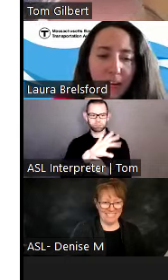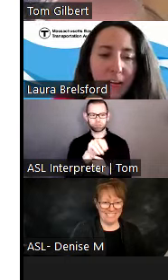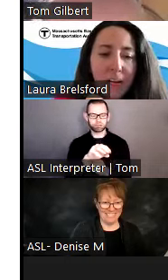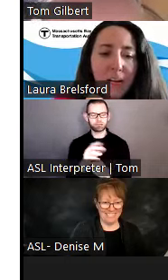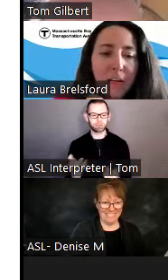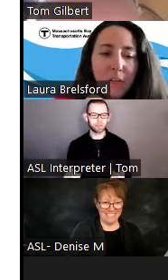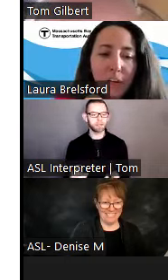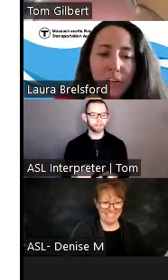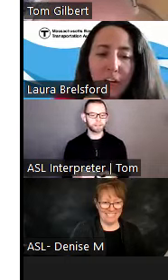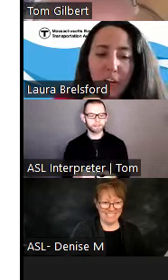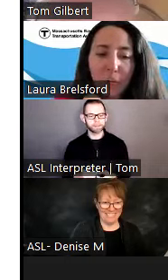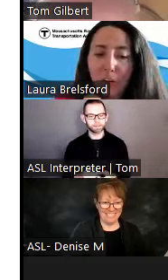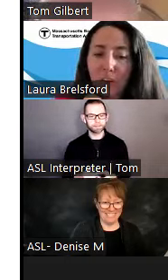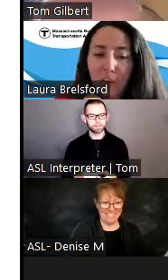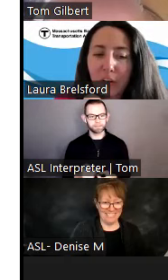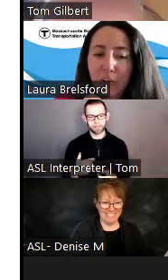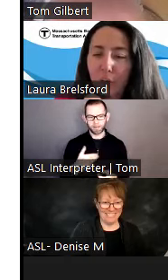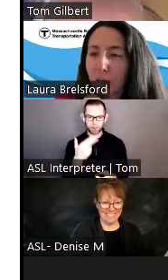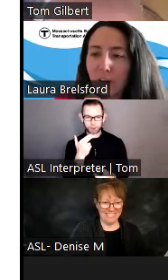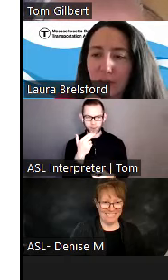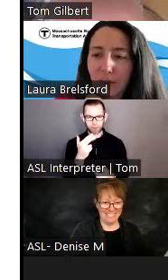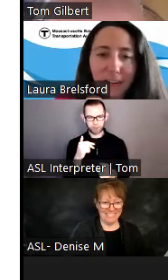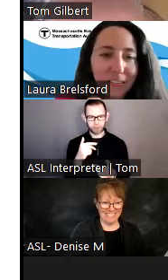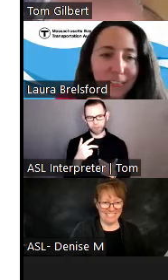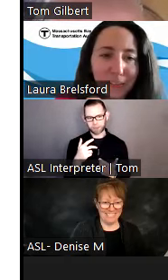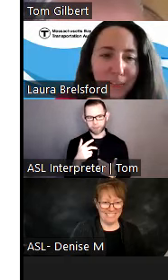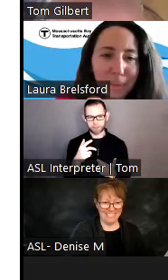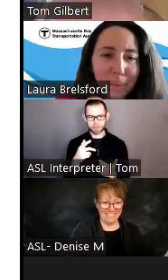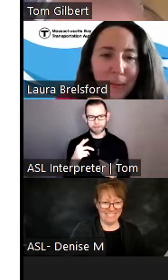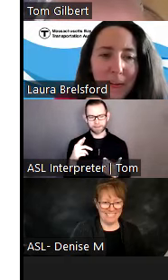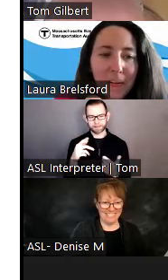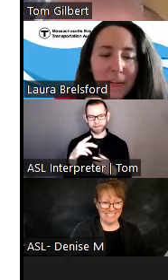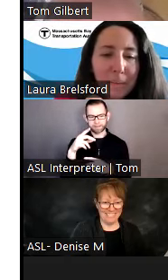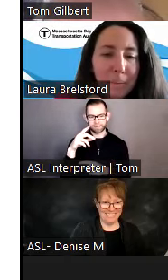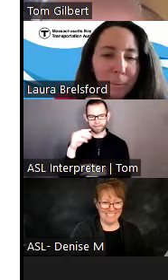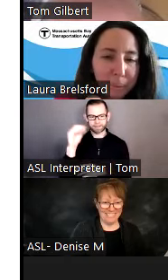a very cute little Tyrannosaurus Rex icon in the center.